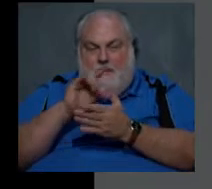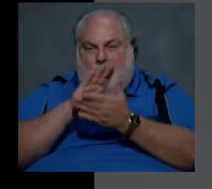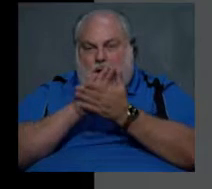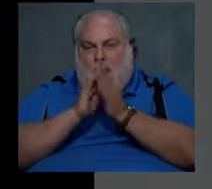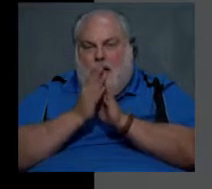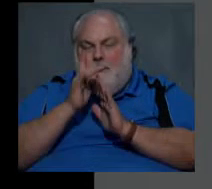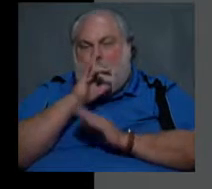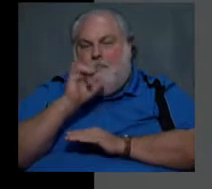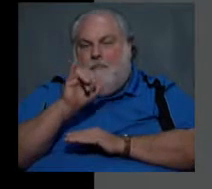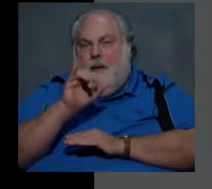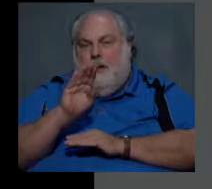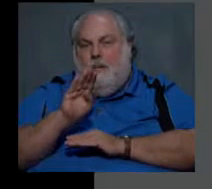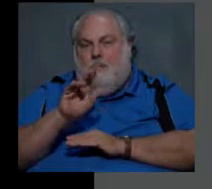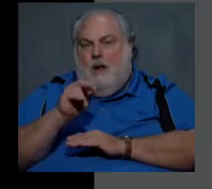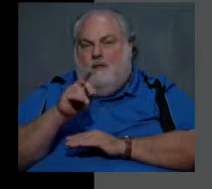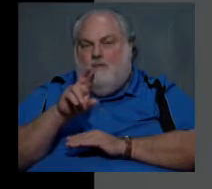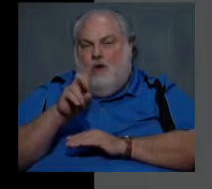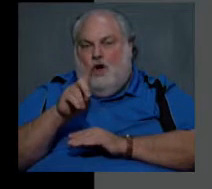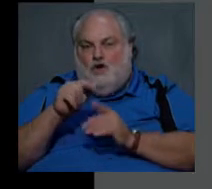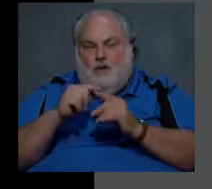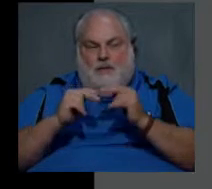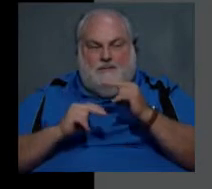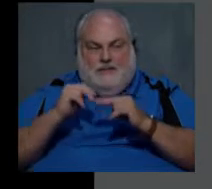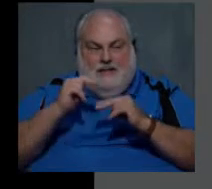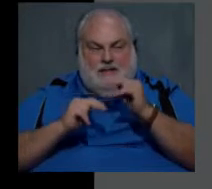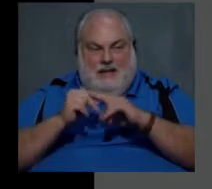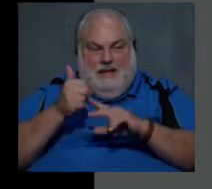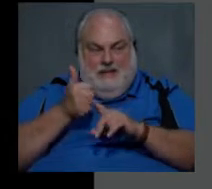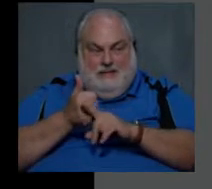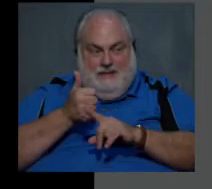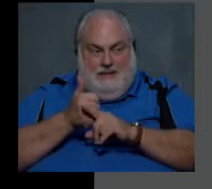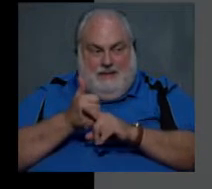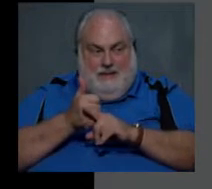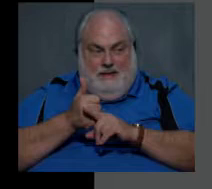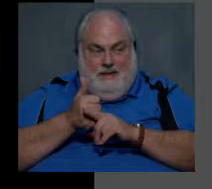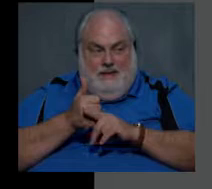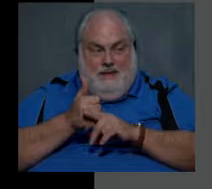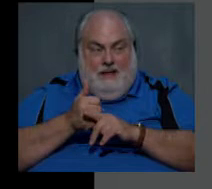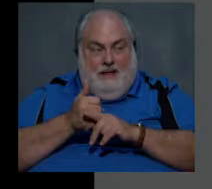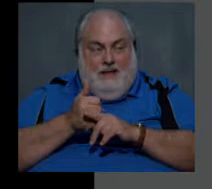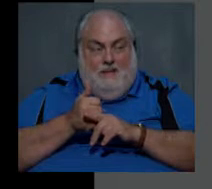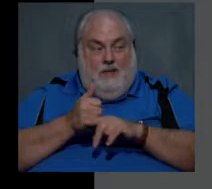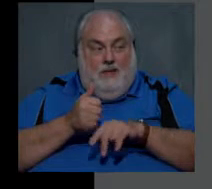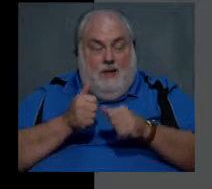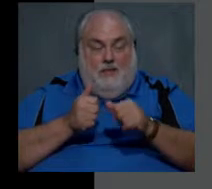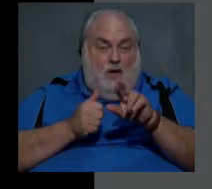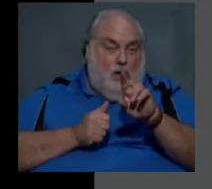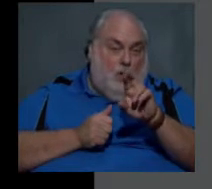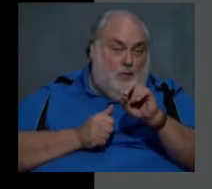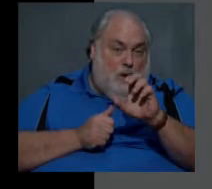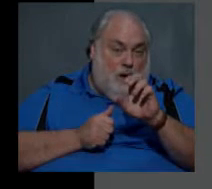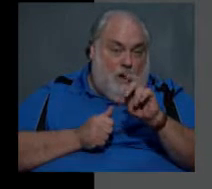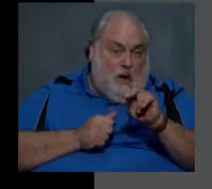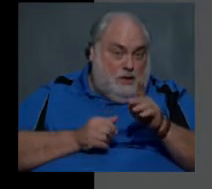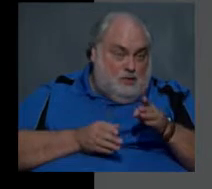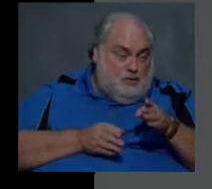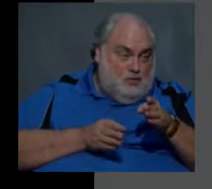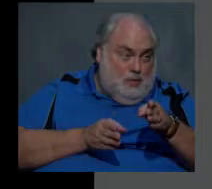to the facility. The entrance off of Rock Street,